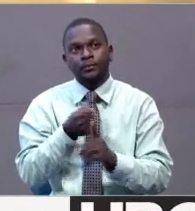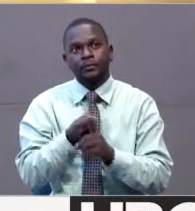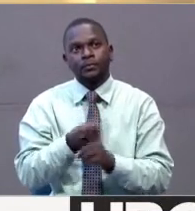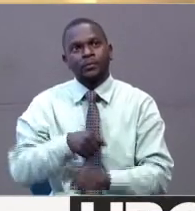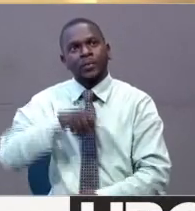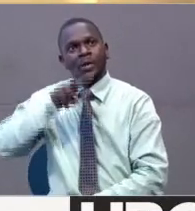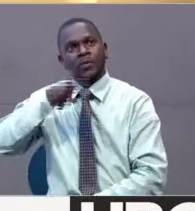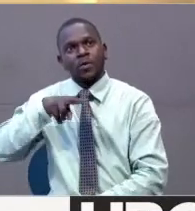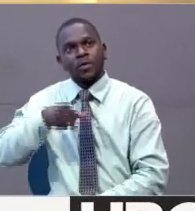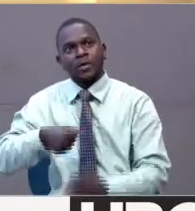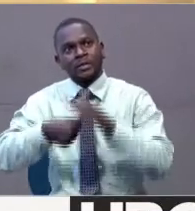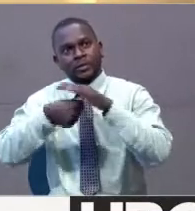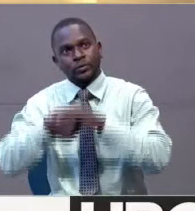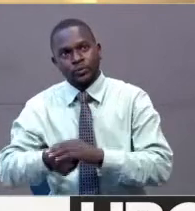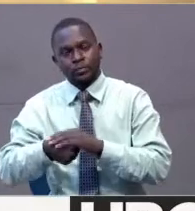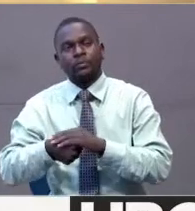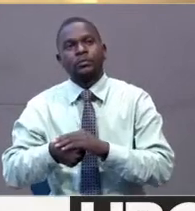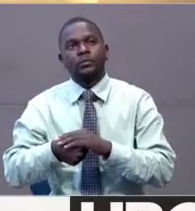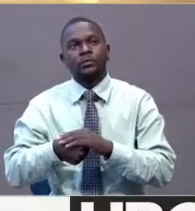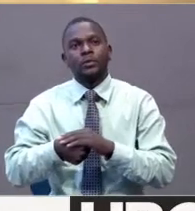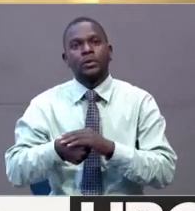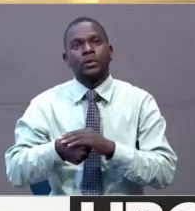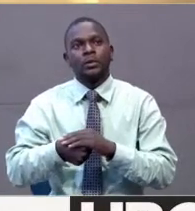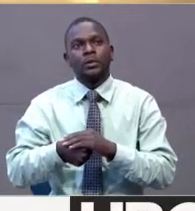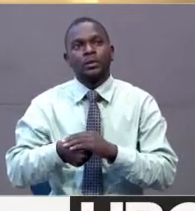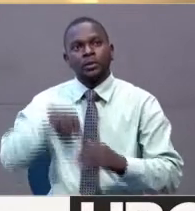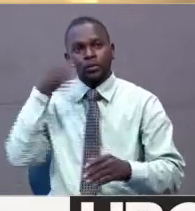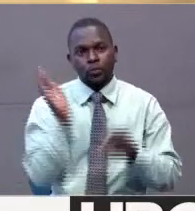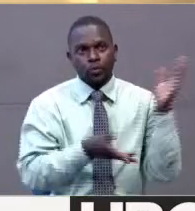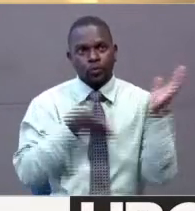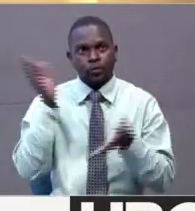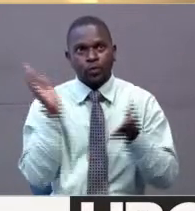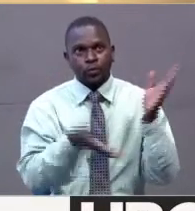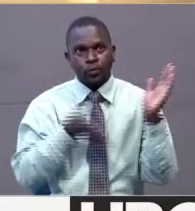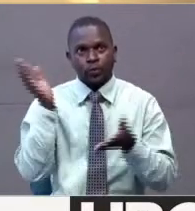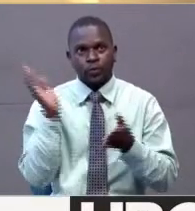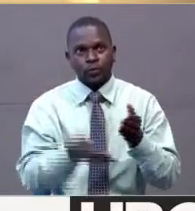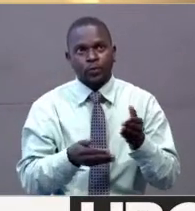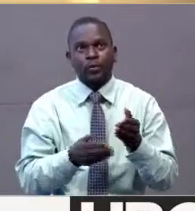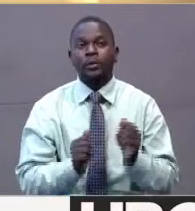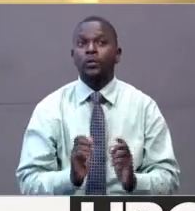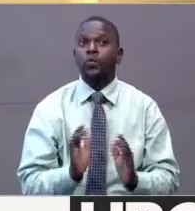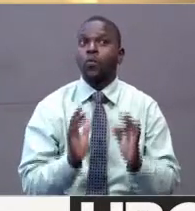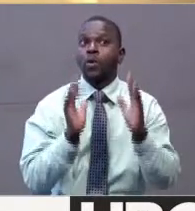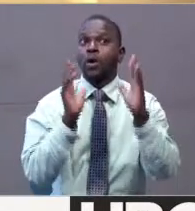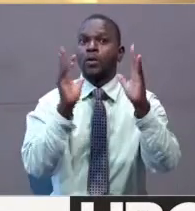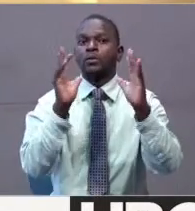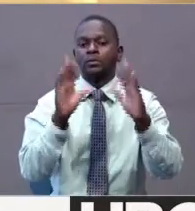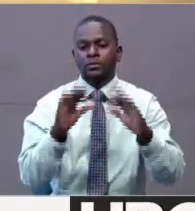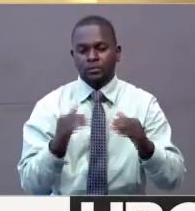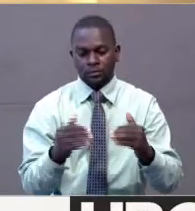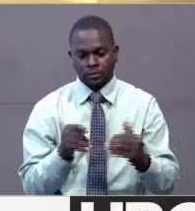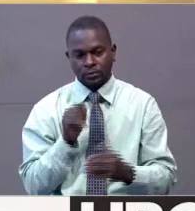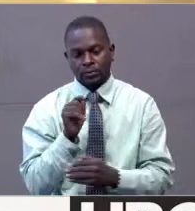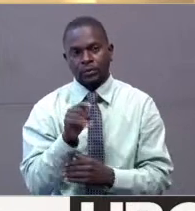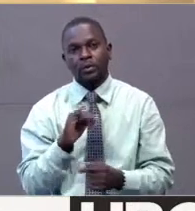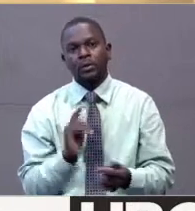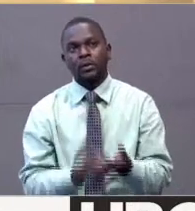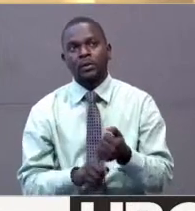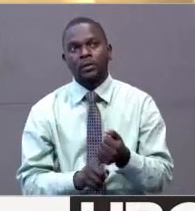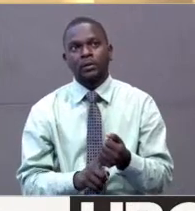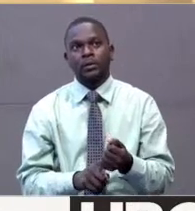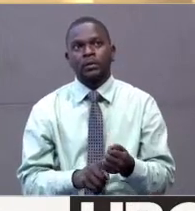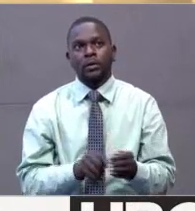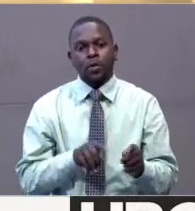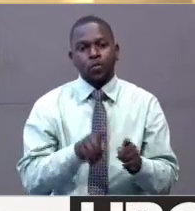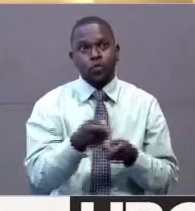discriminative cutting of trees in order to get